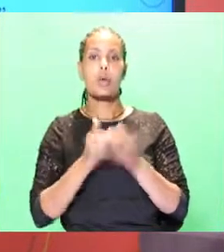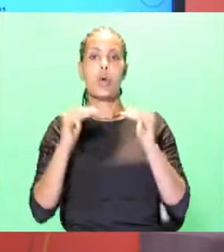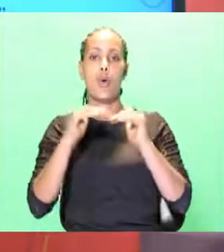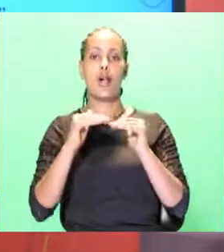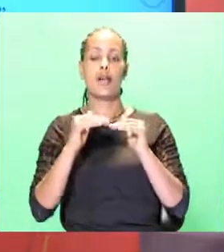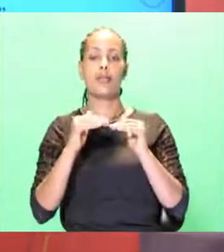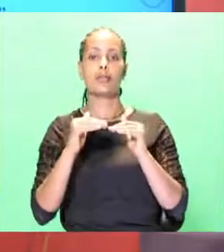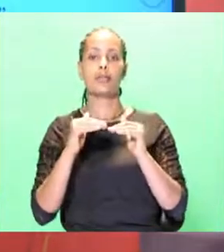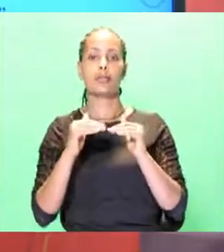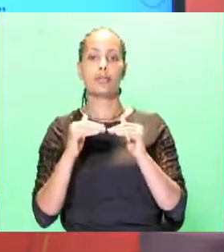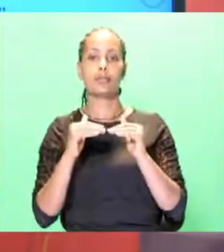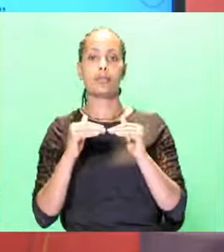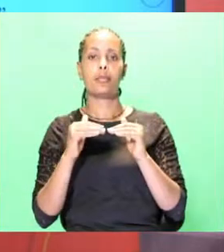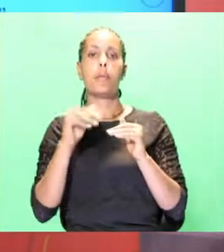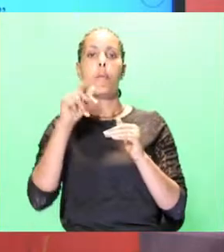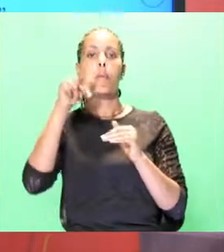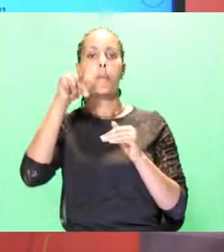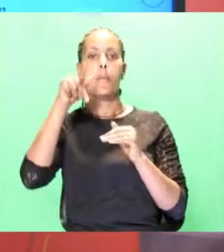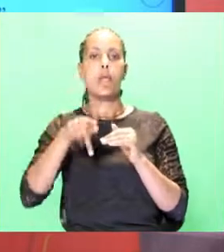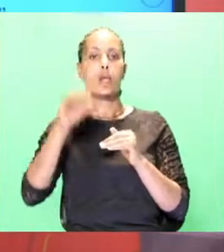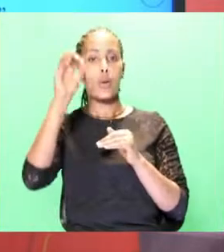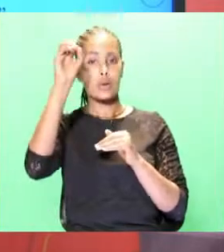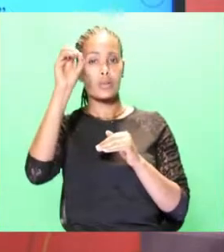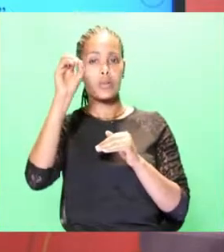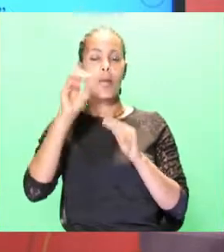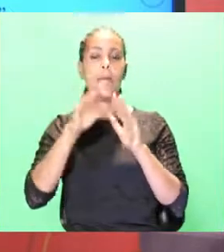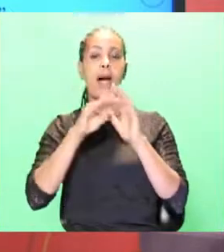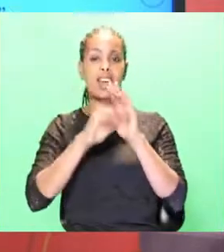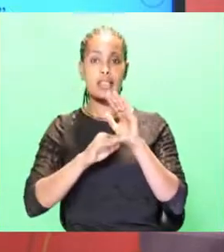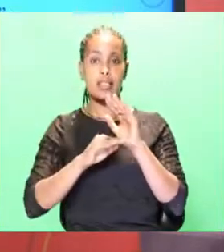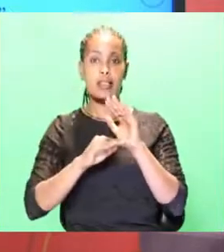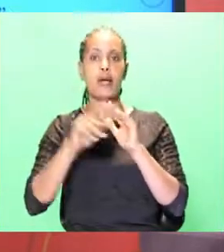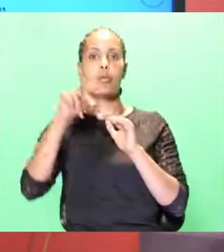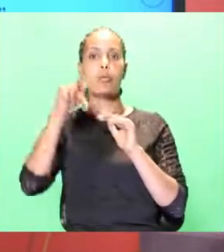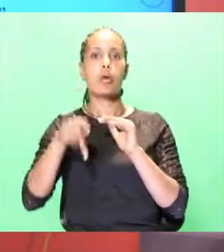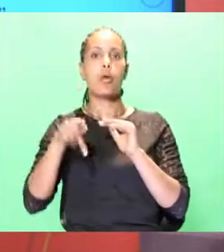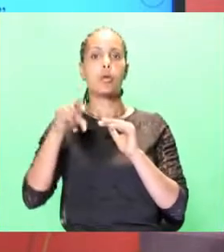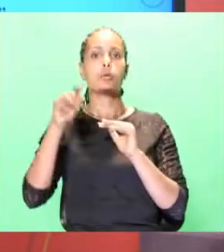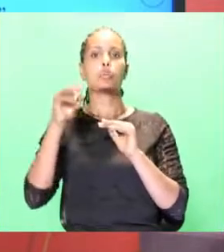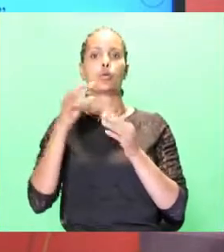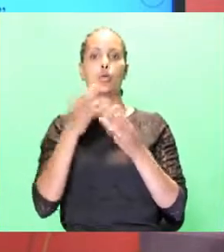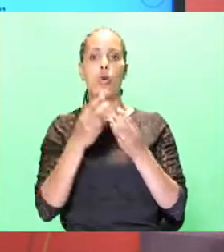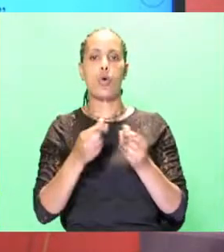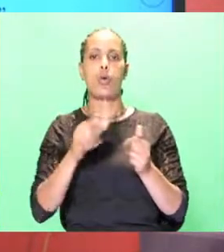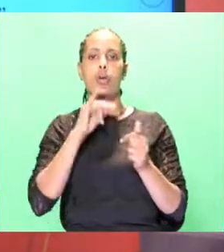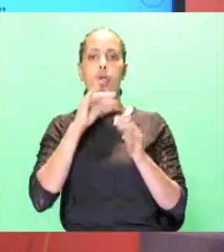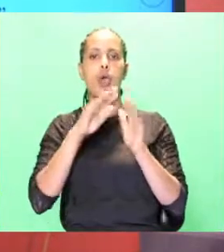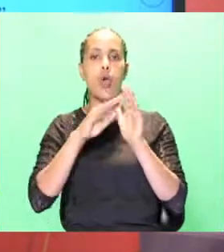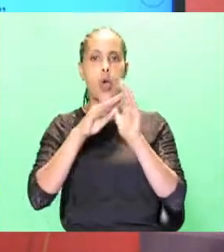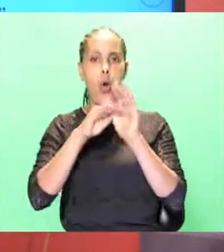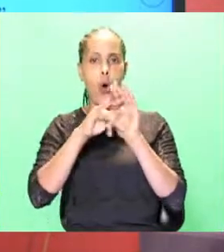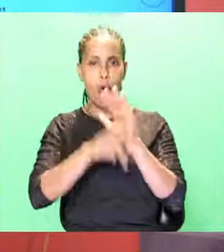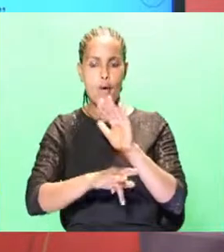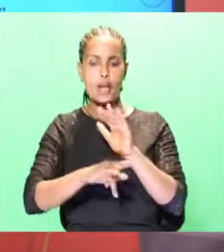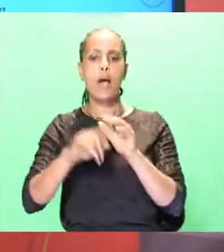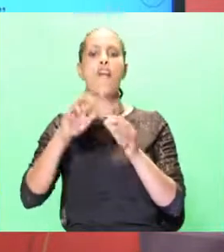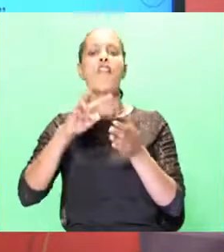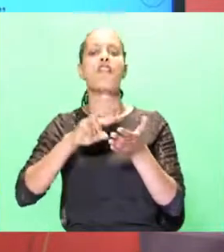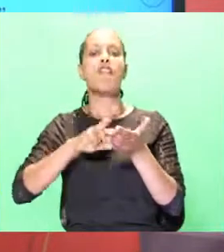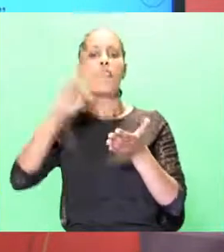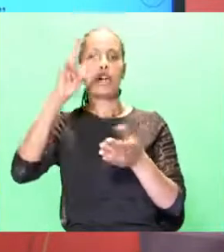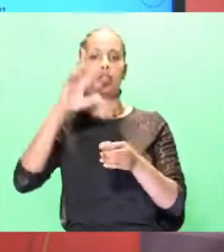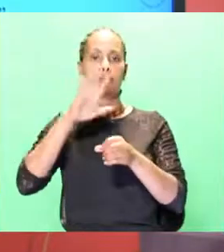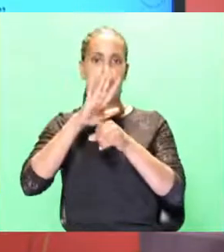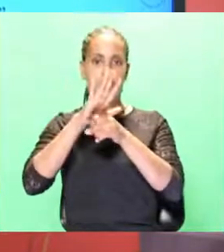equal P naught of the solvent minus P of the solution is lowering in vapor pressure,